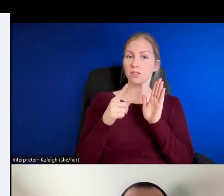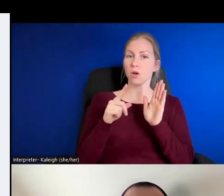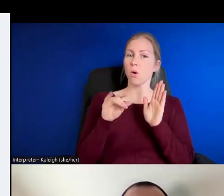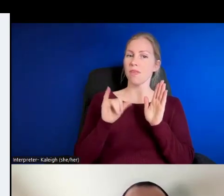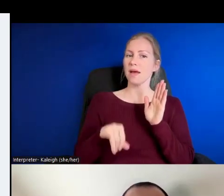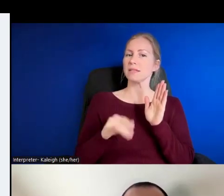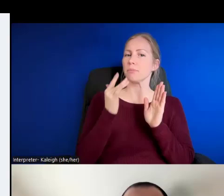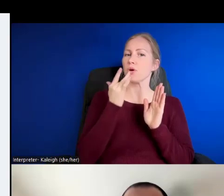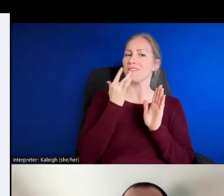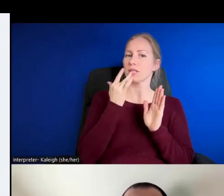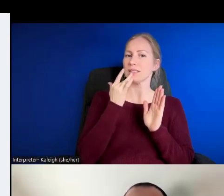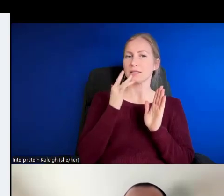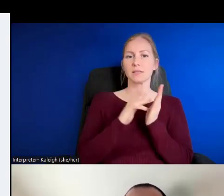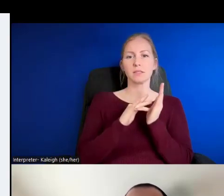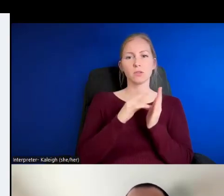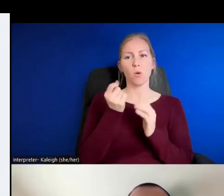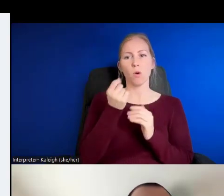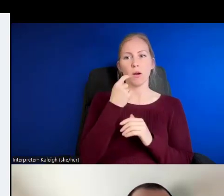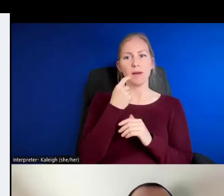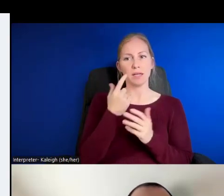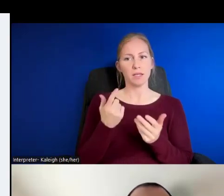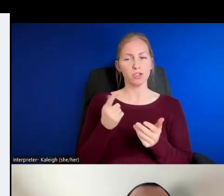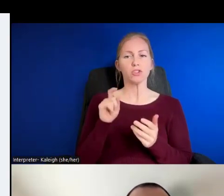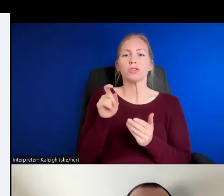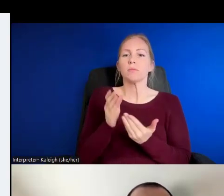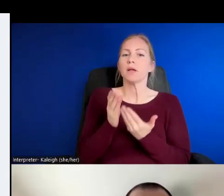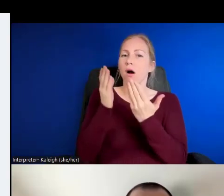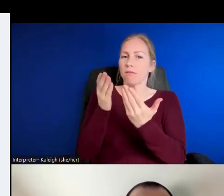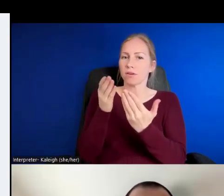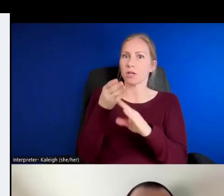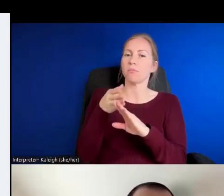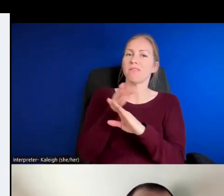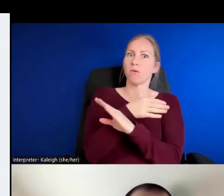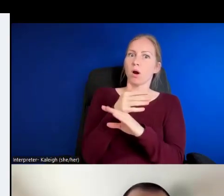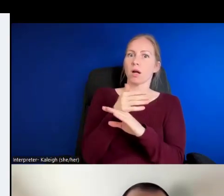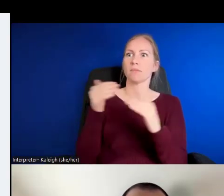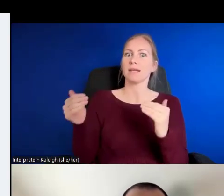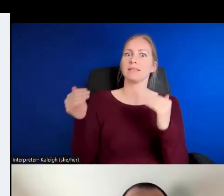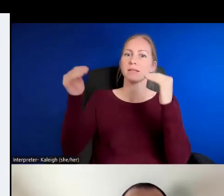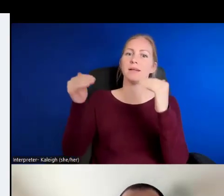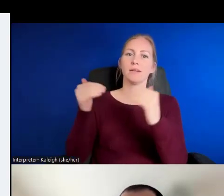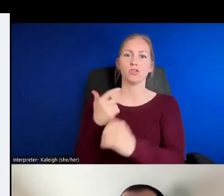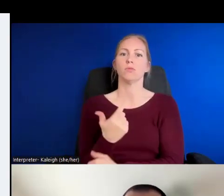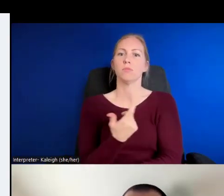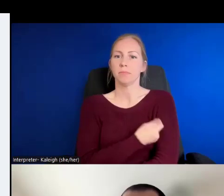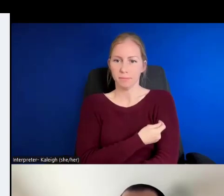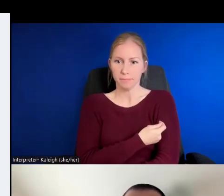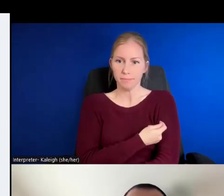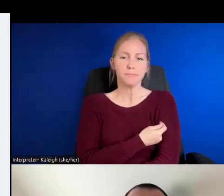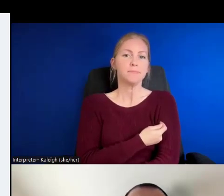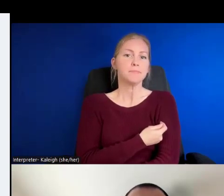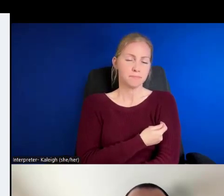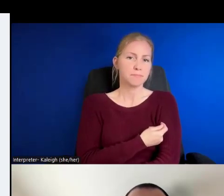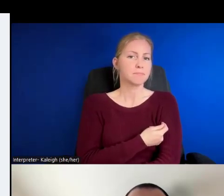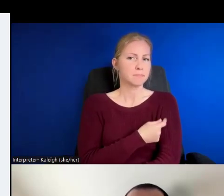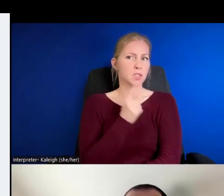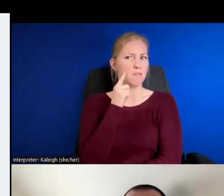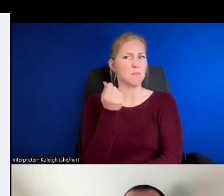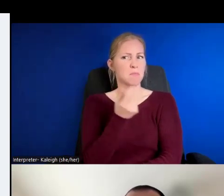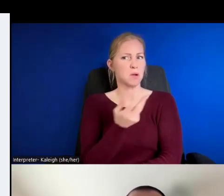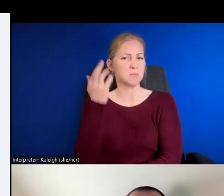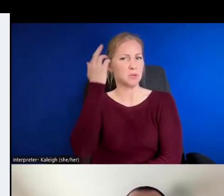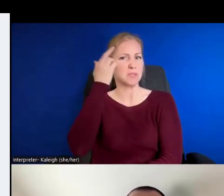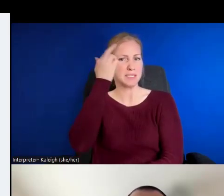preference, or that should be offered prior to escalating to intramuscular injection for a number of